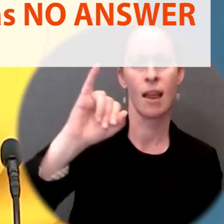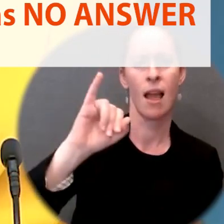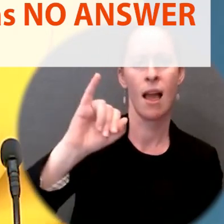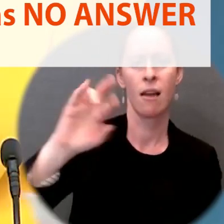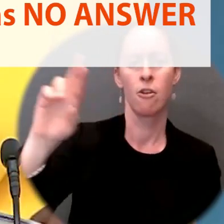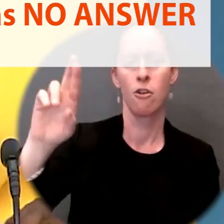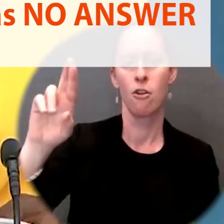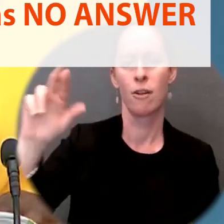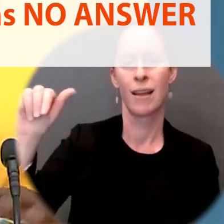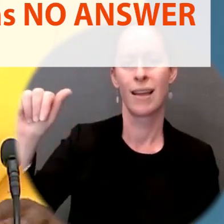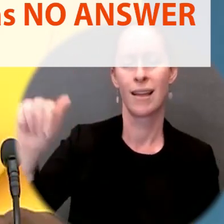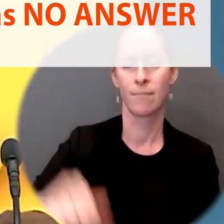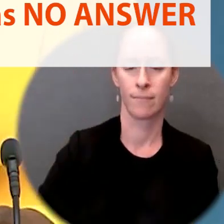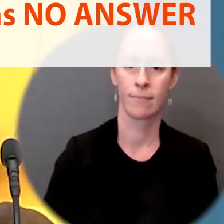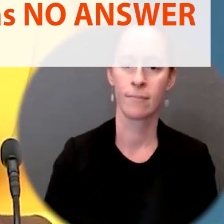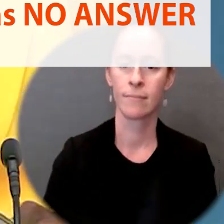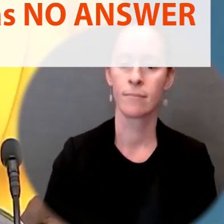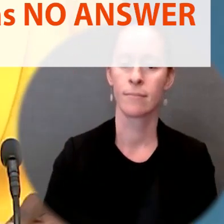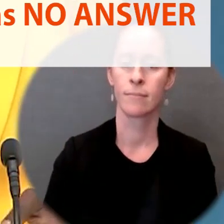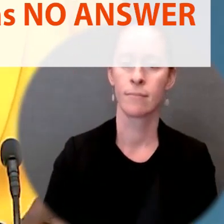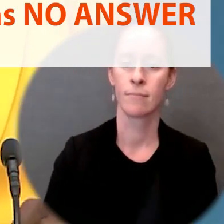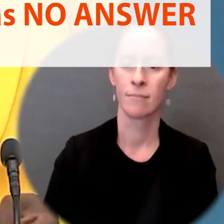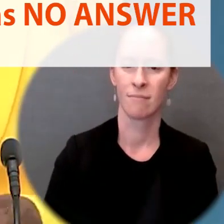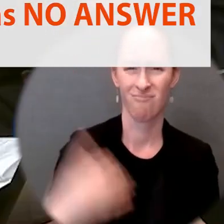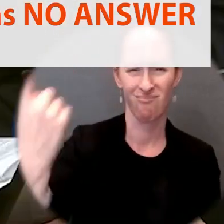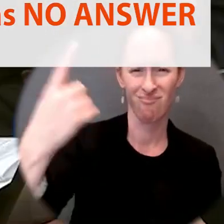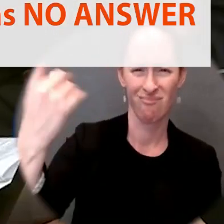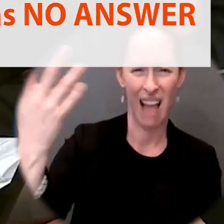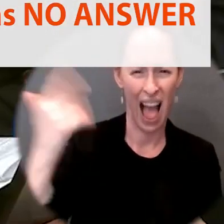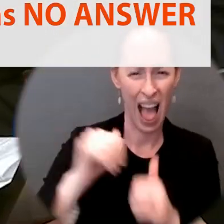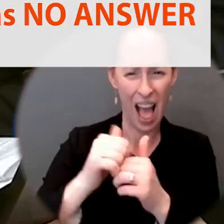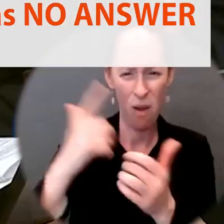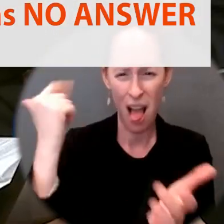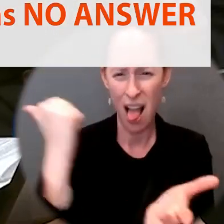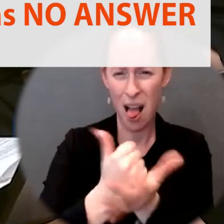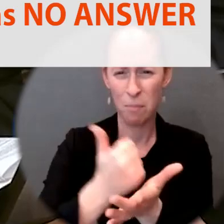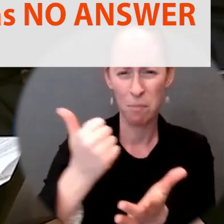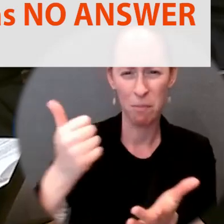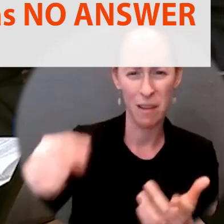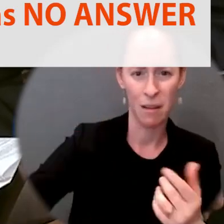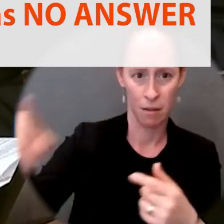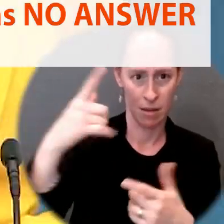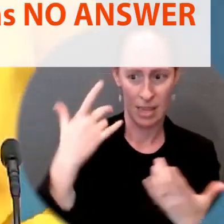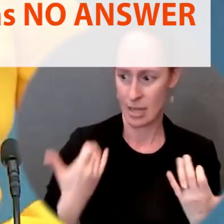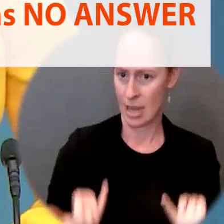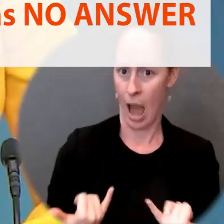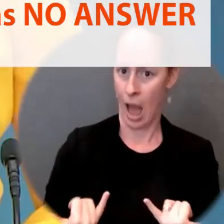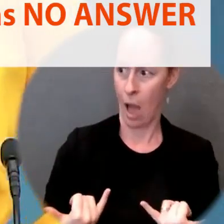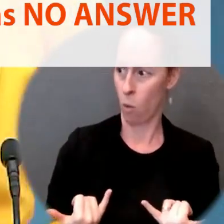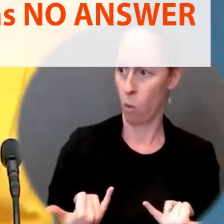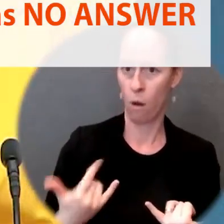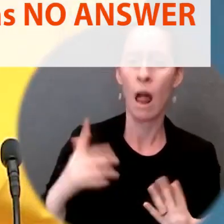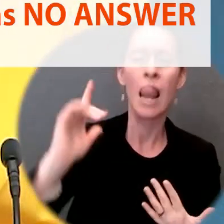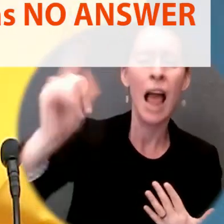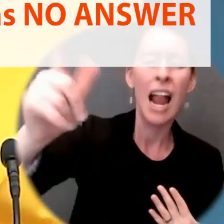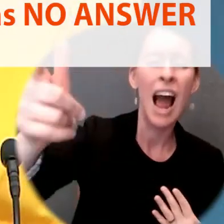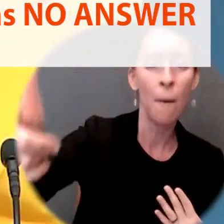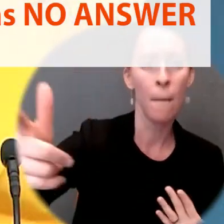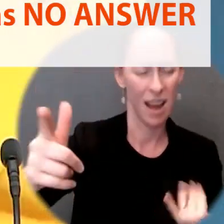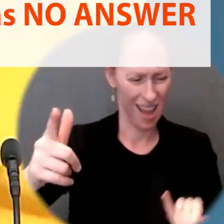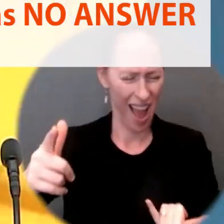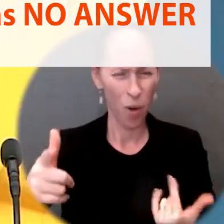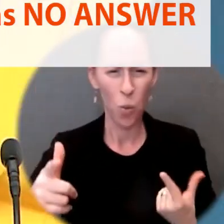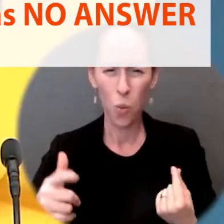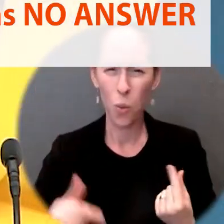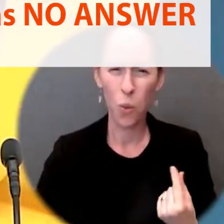What exactly would the Inflation Reduction Act do to reduce inflation in the short term? So when you look